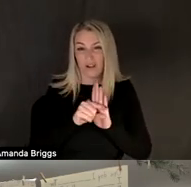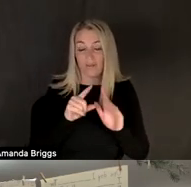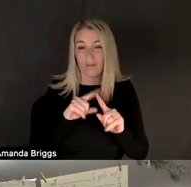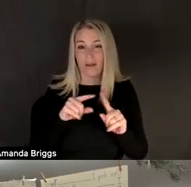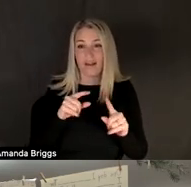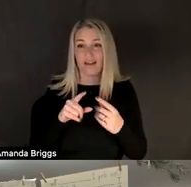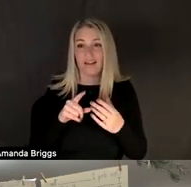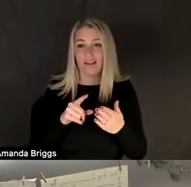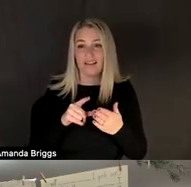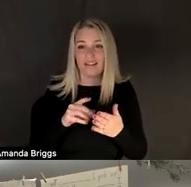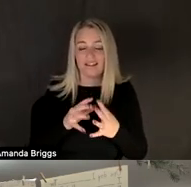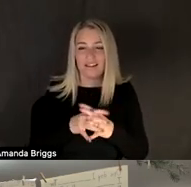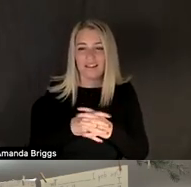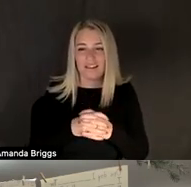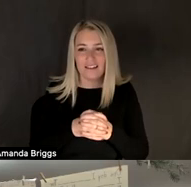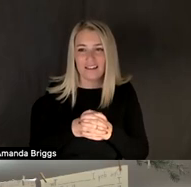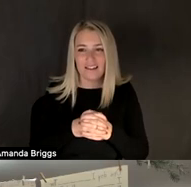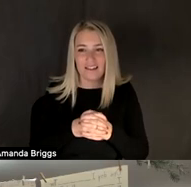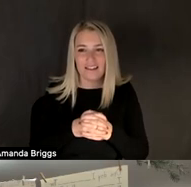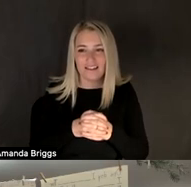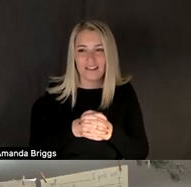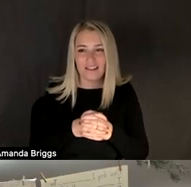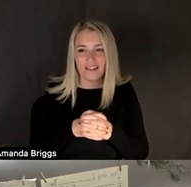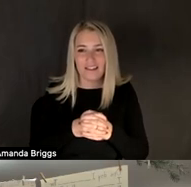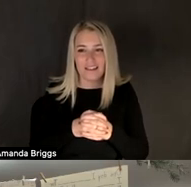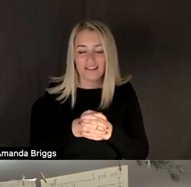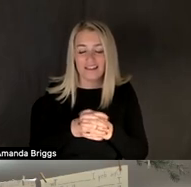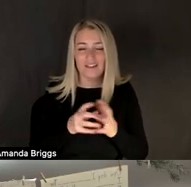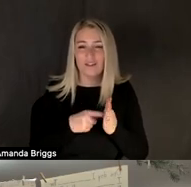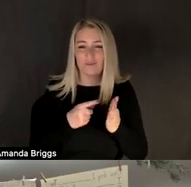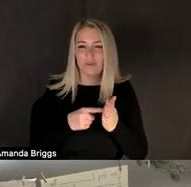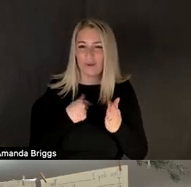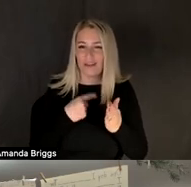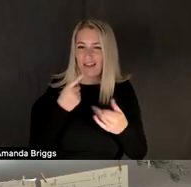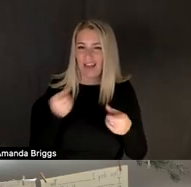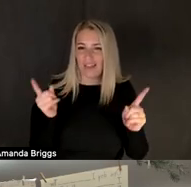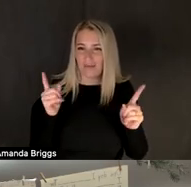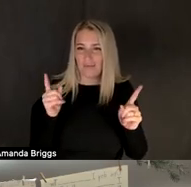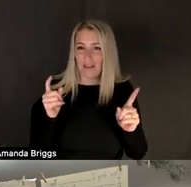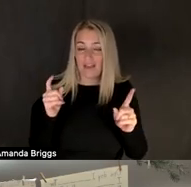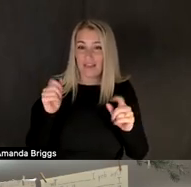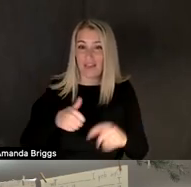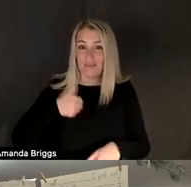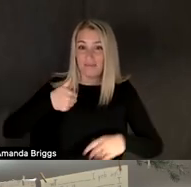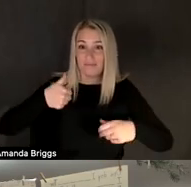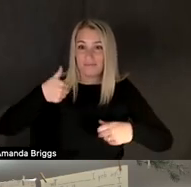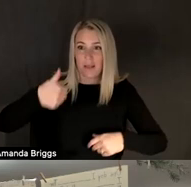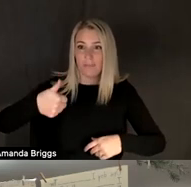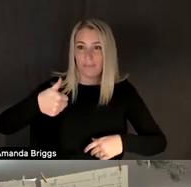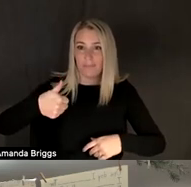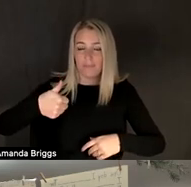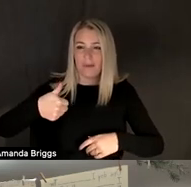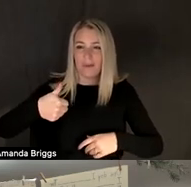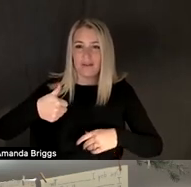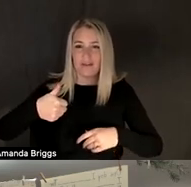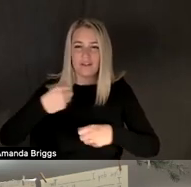my hands like this. So we tell them to put their hands, their thumbs up, put them together like this to make a bed. So it kind of looks like a headboard and a